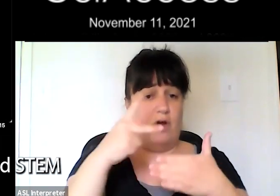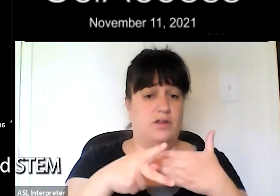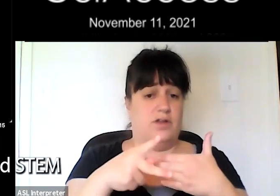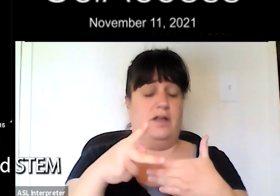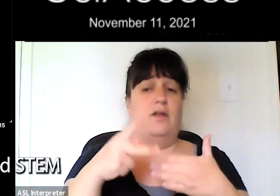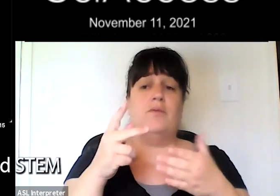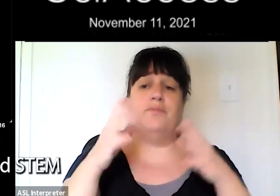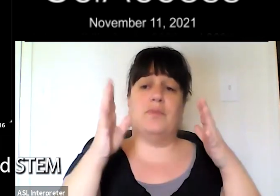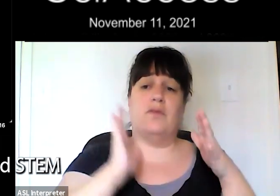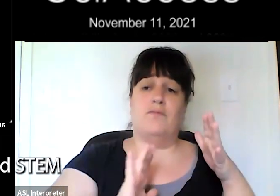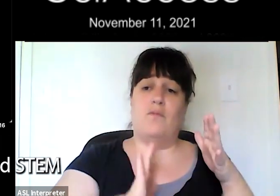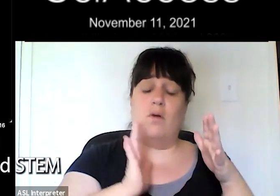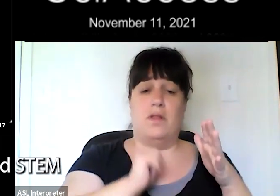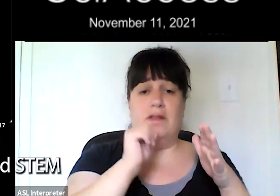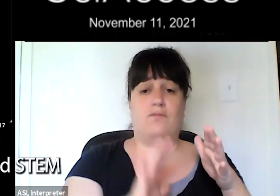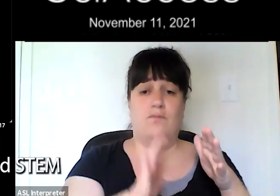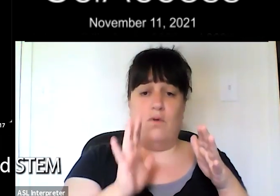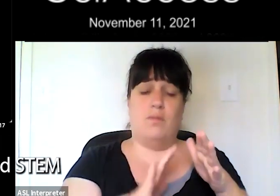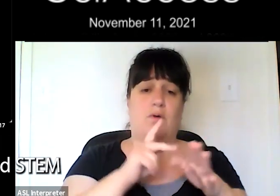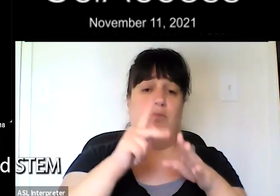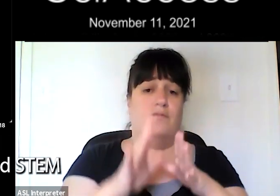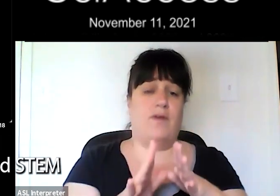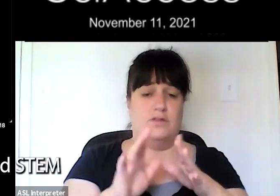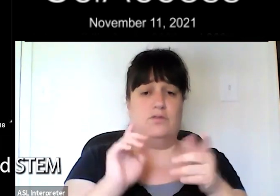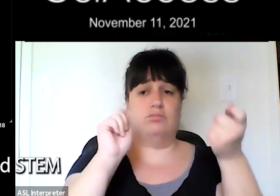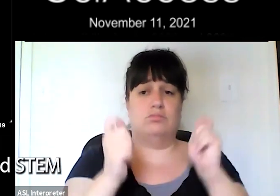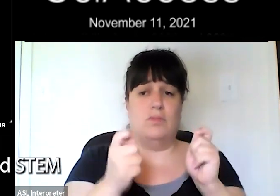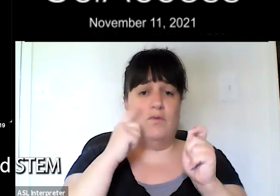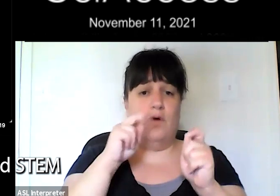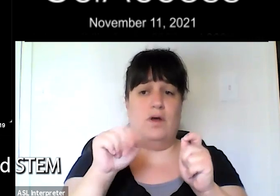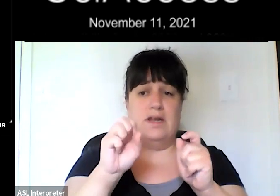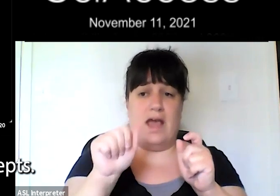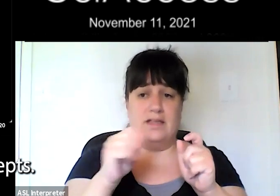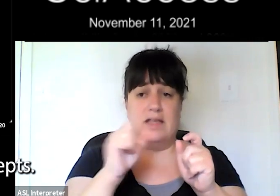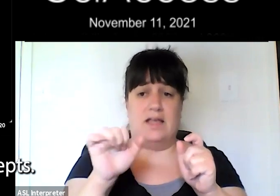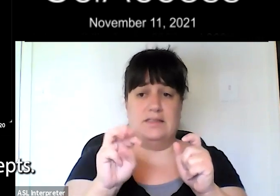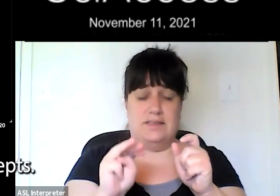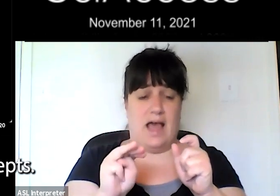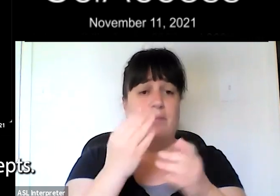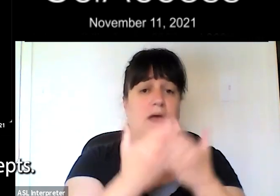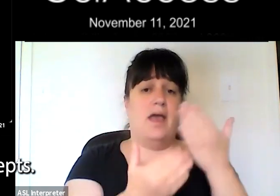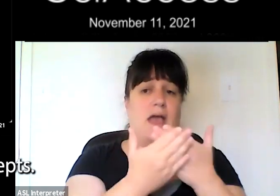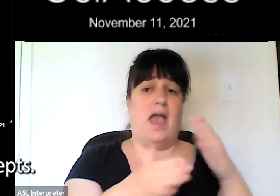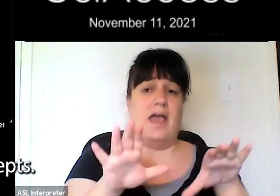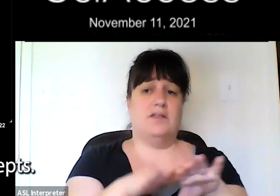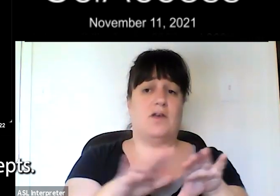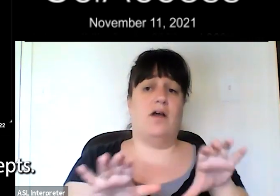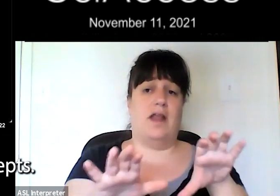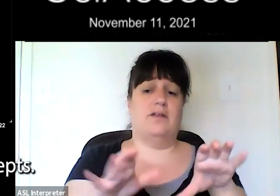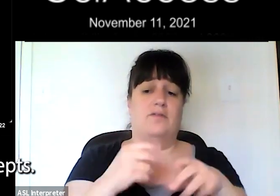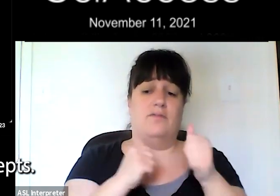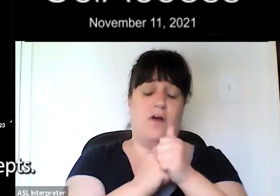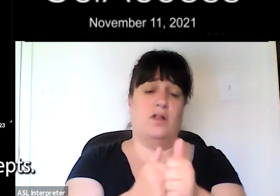education professionals are continuing to identify adaptations for NASA and STEM hands-on activities following